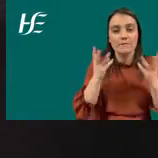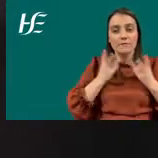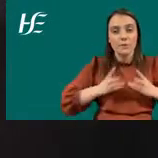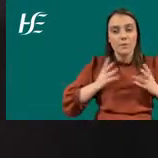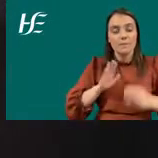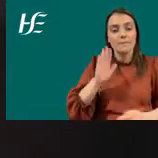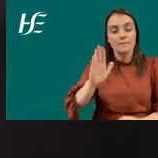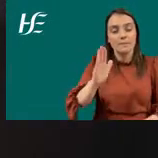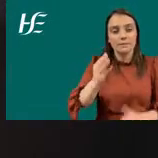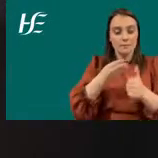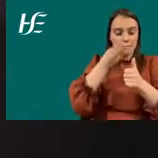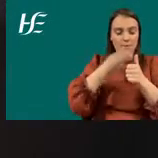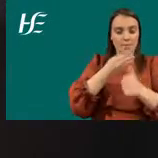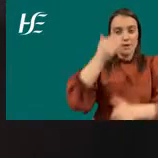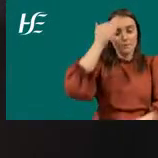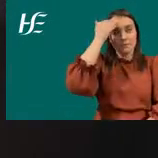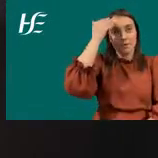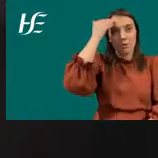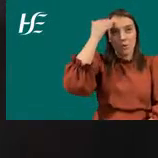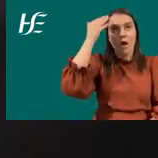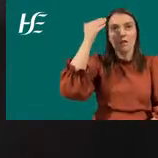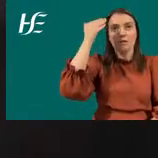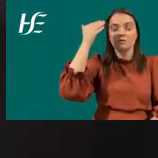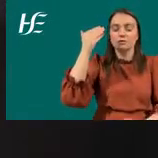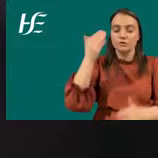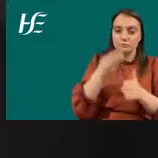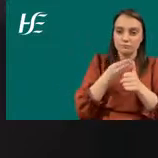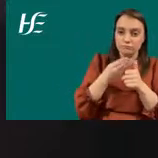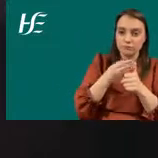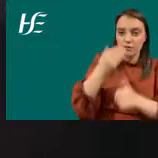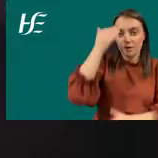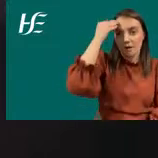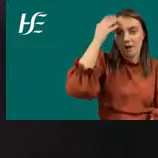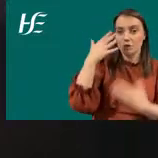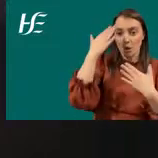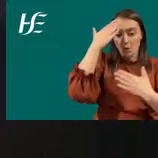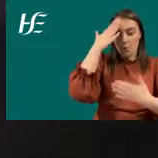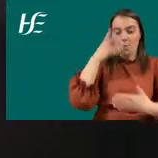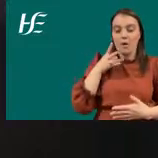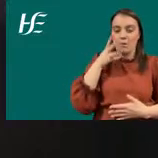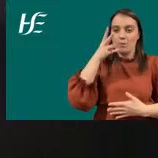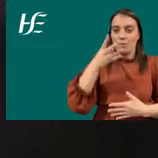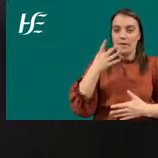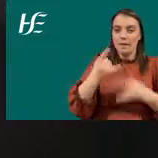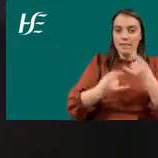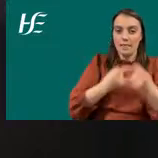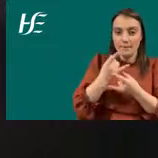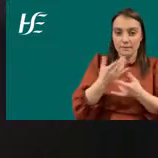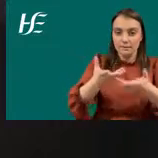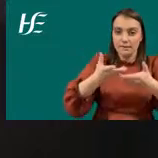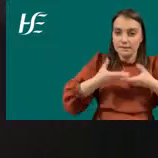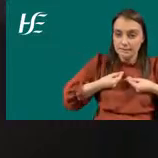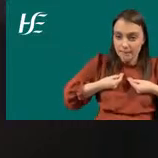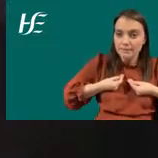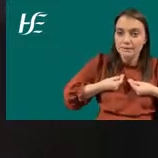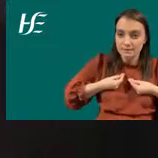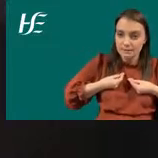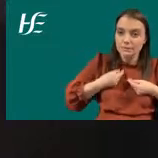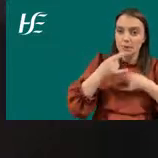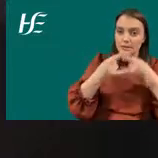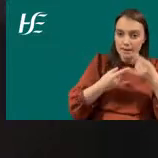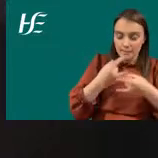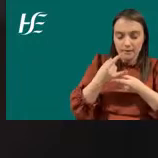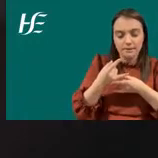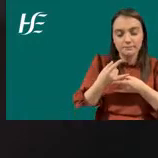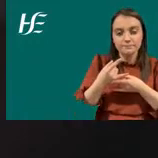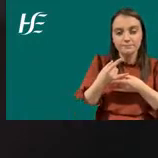equip themselves with the knowledge that I am going to go through this. It's the acceptance piece.